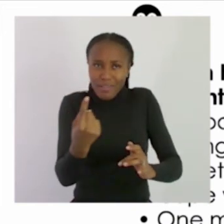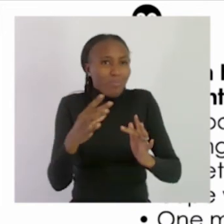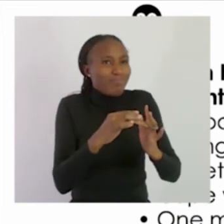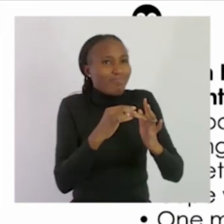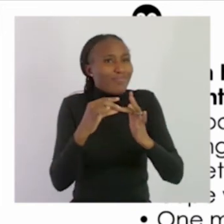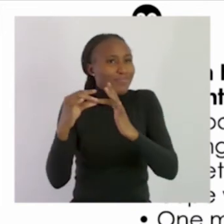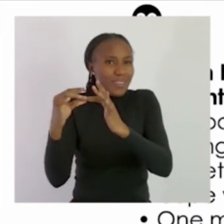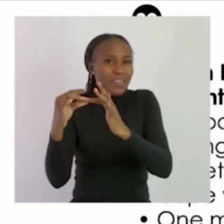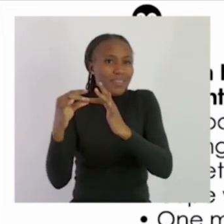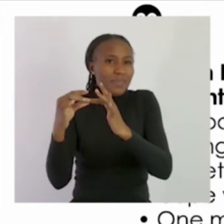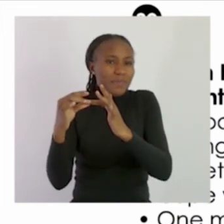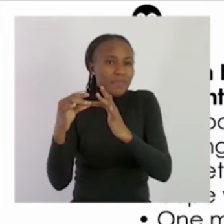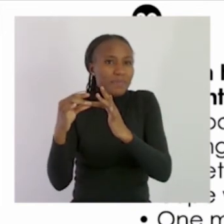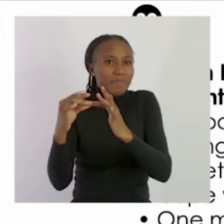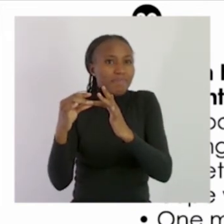continue.